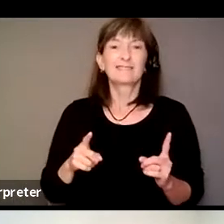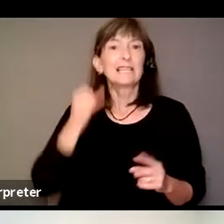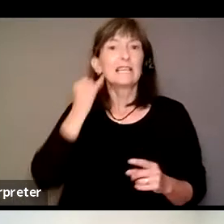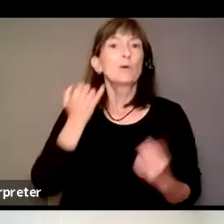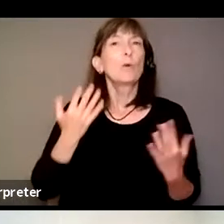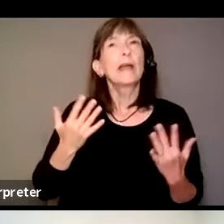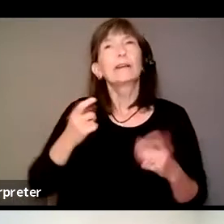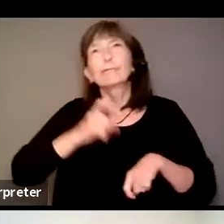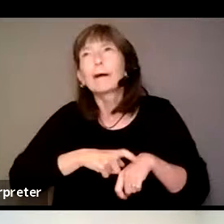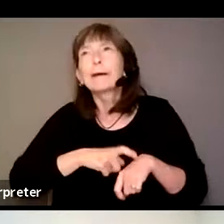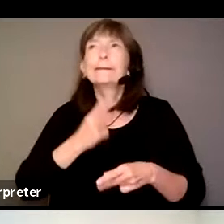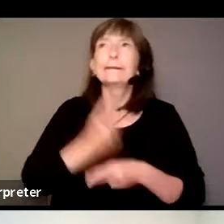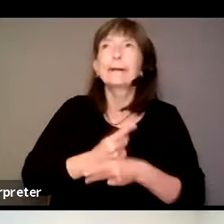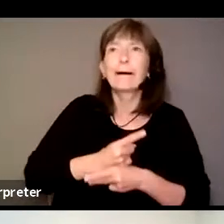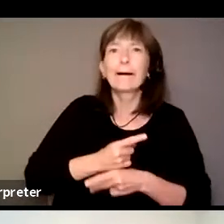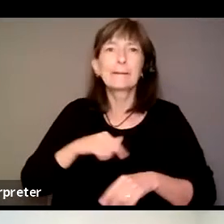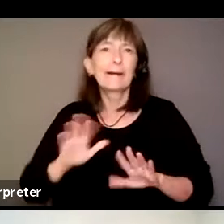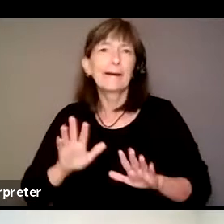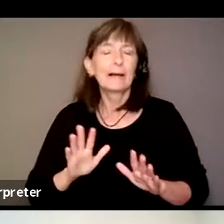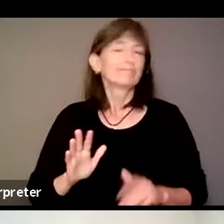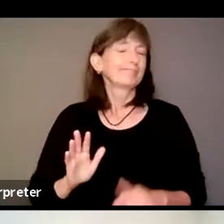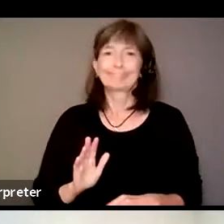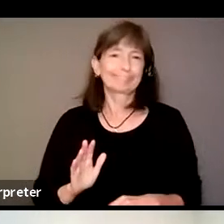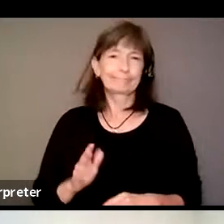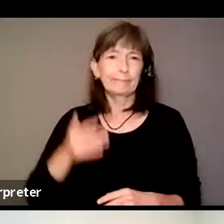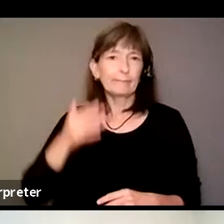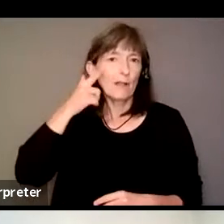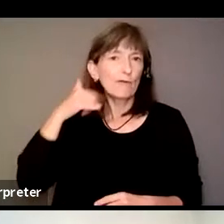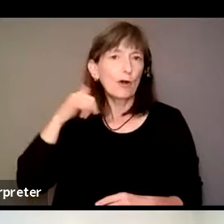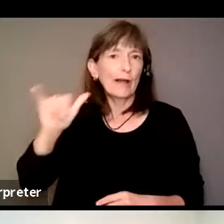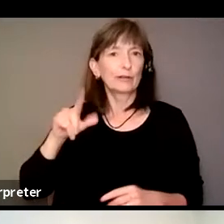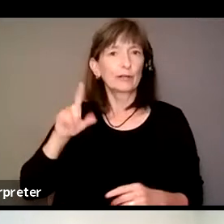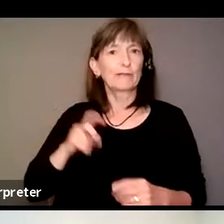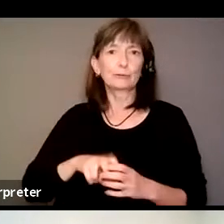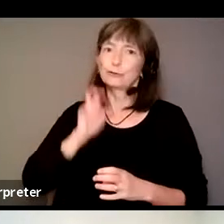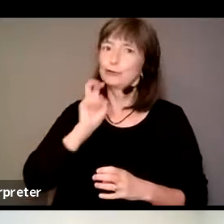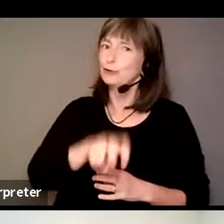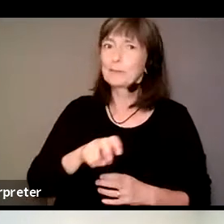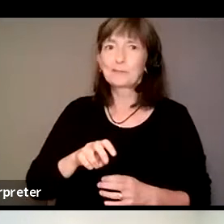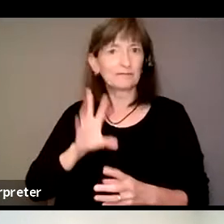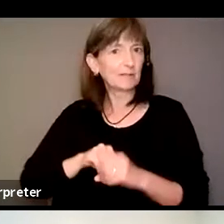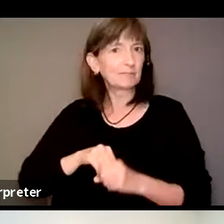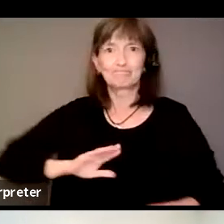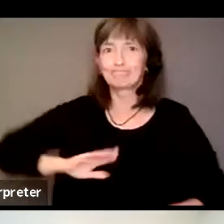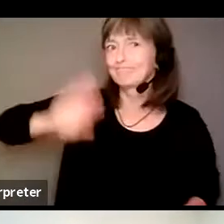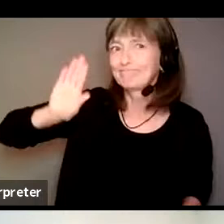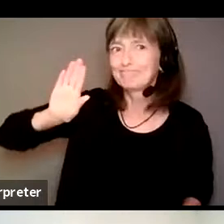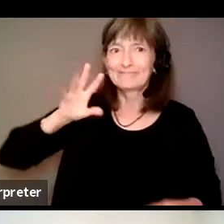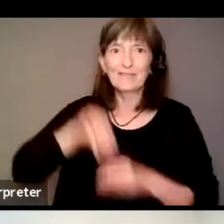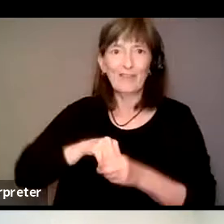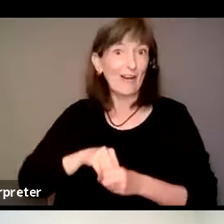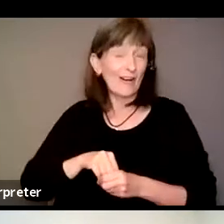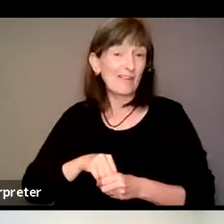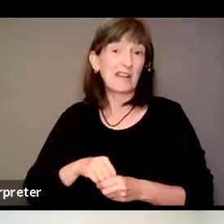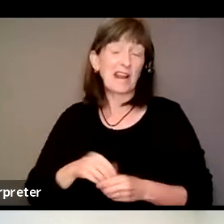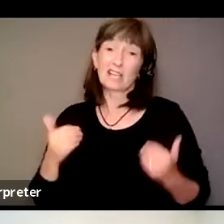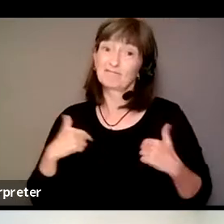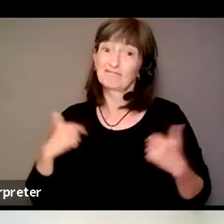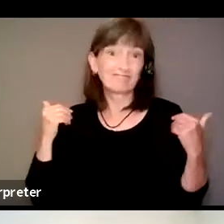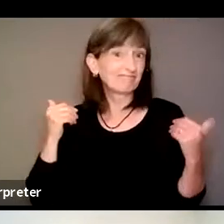politics, I guess we'll be waiting forever. So right. you've got to take risks. No. You've got to jump in there. And, I went for it